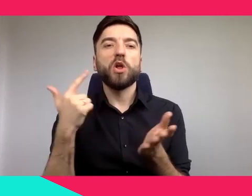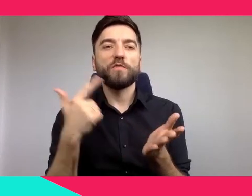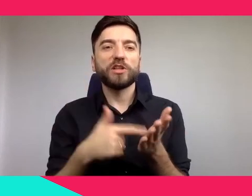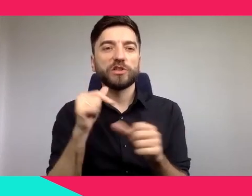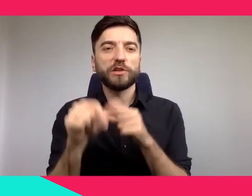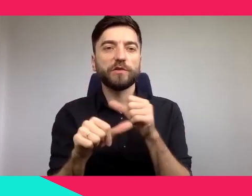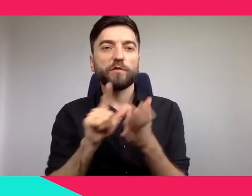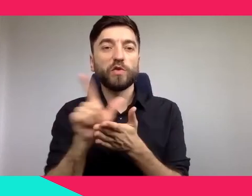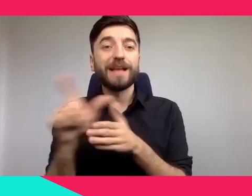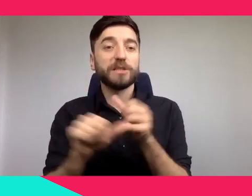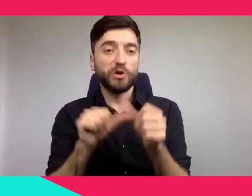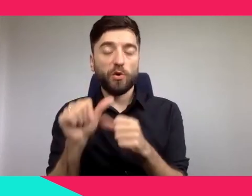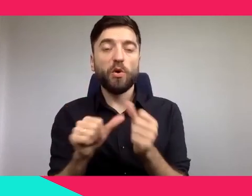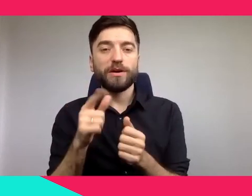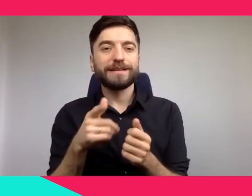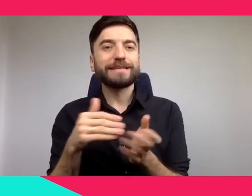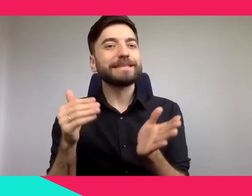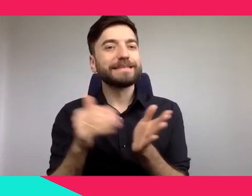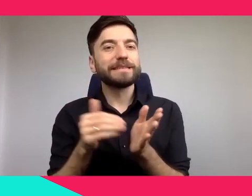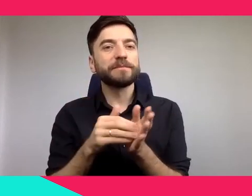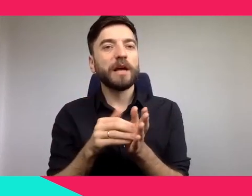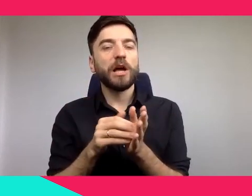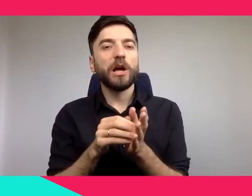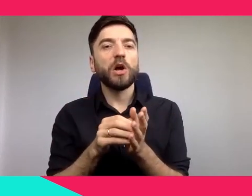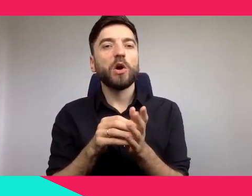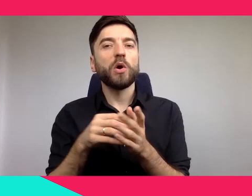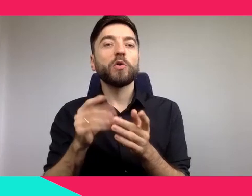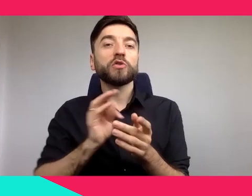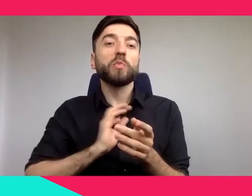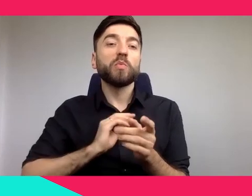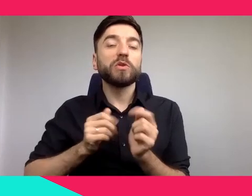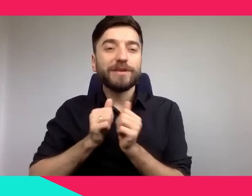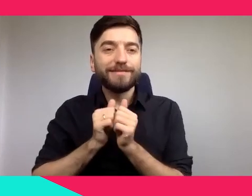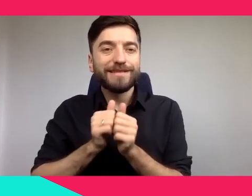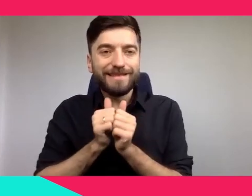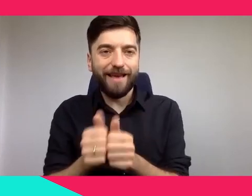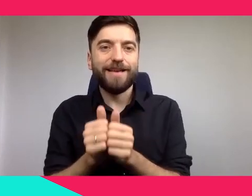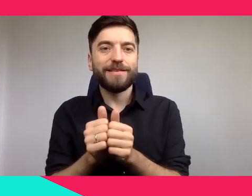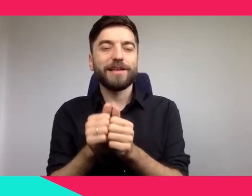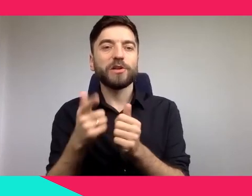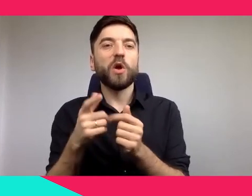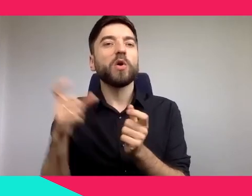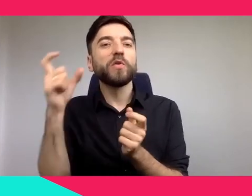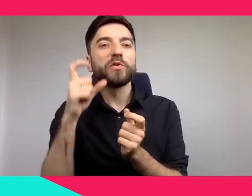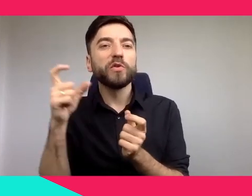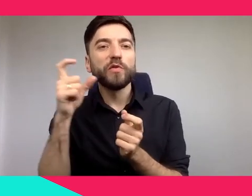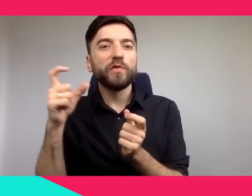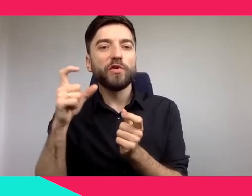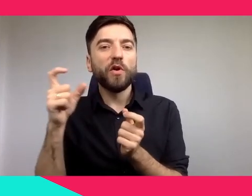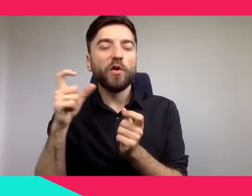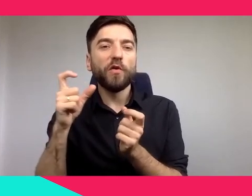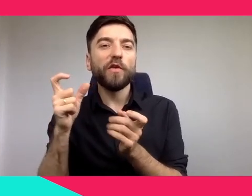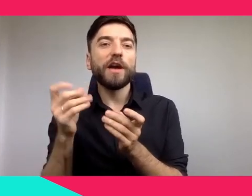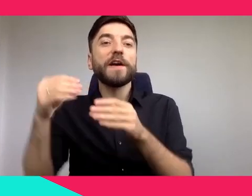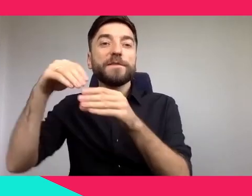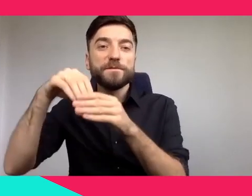play a prominent role in the digital space instead of giving everything away to others and, you know, never know what they're